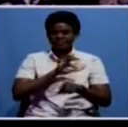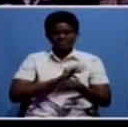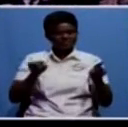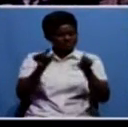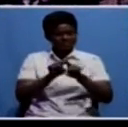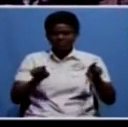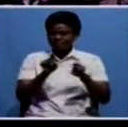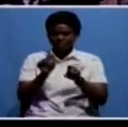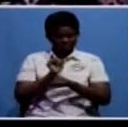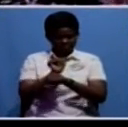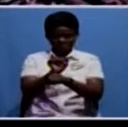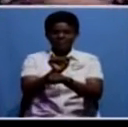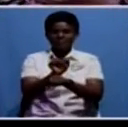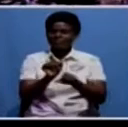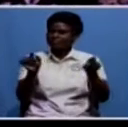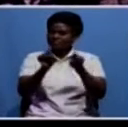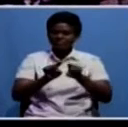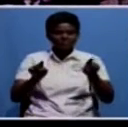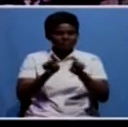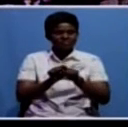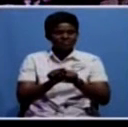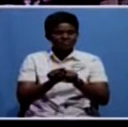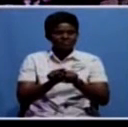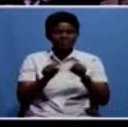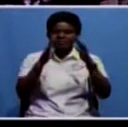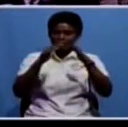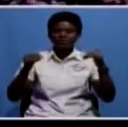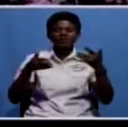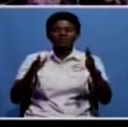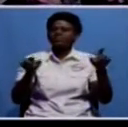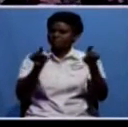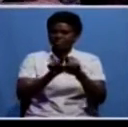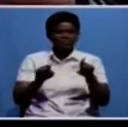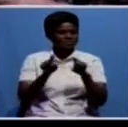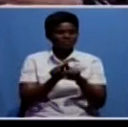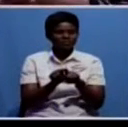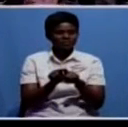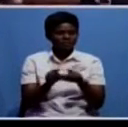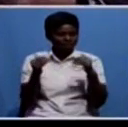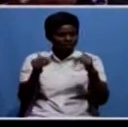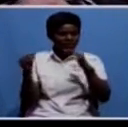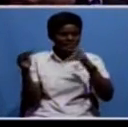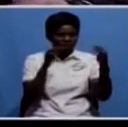same vehicles. They get the same housing allowances. So the